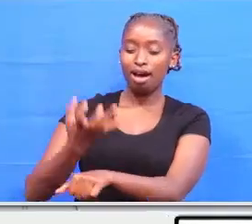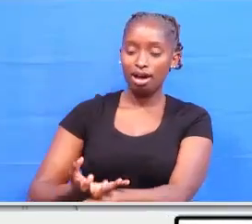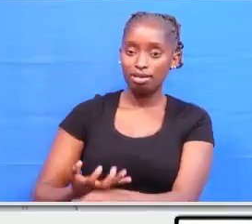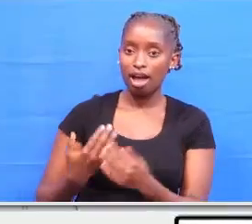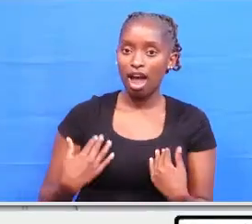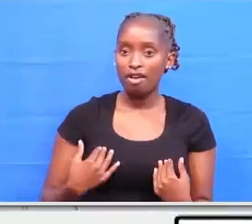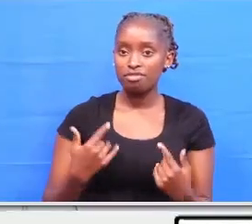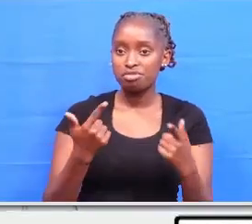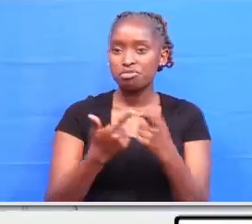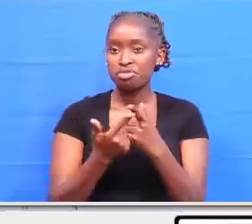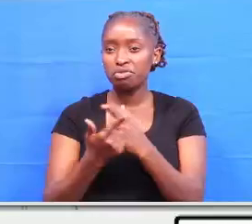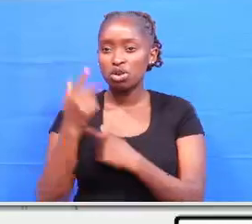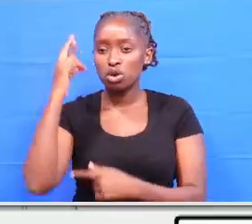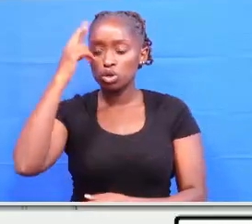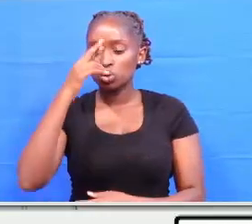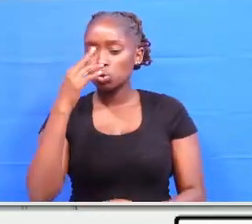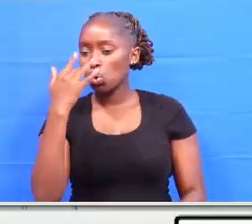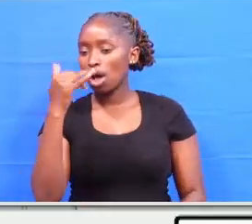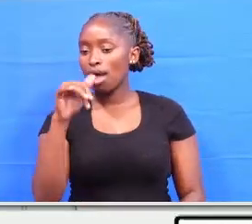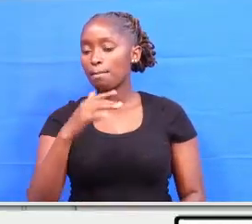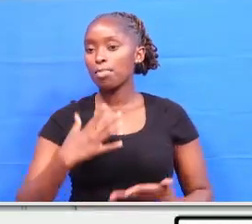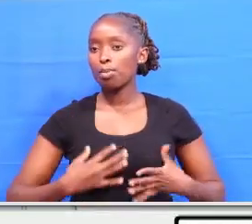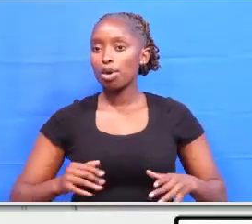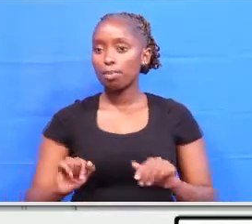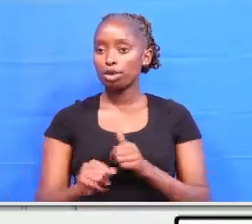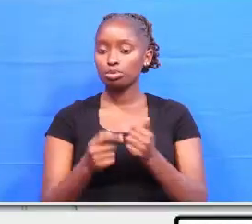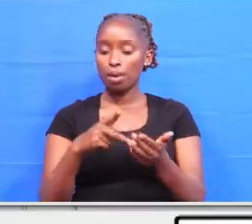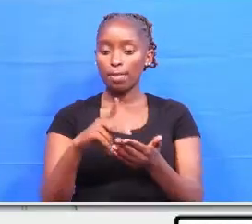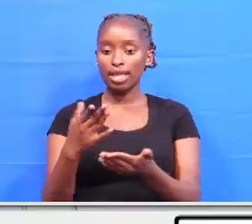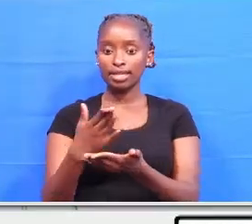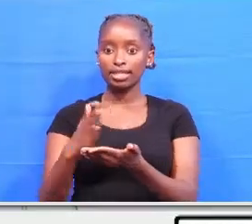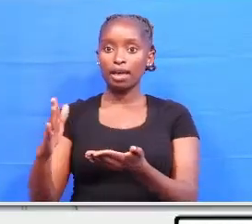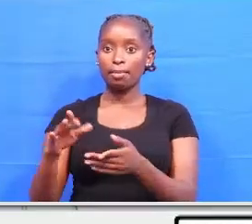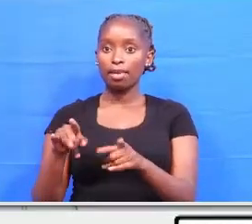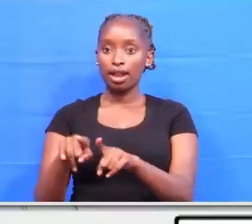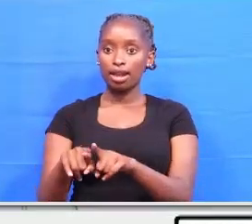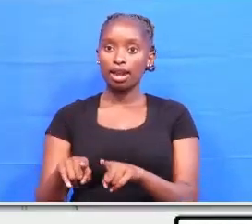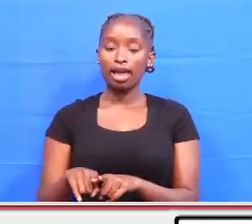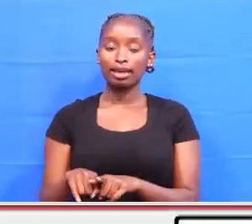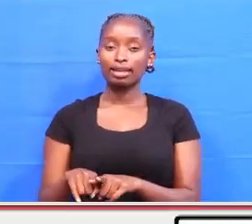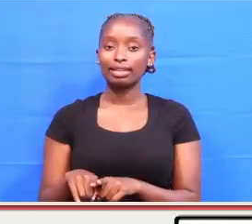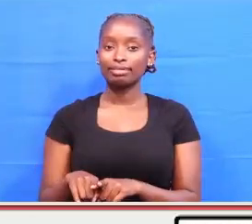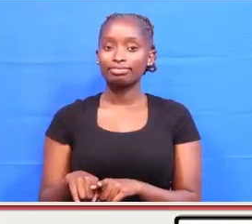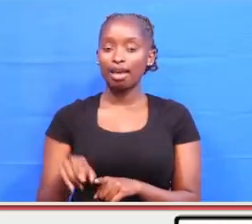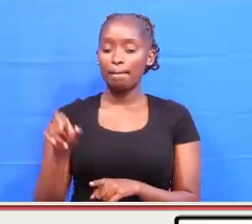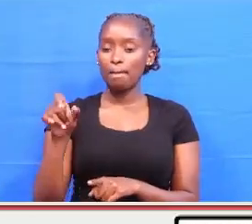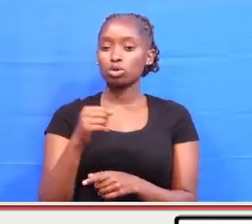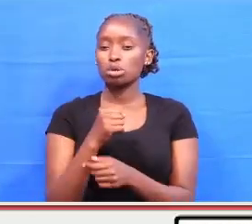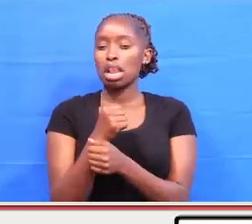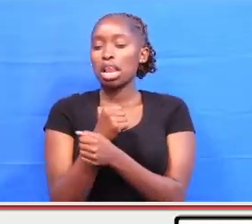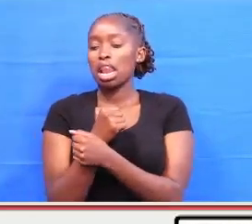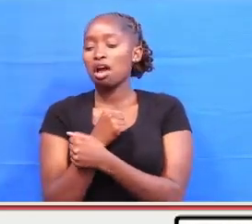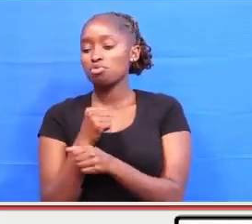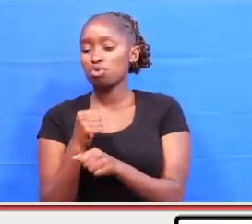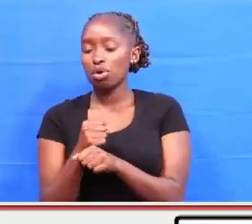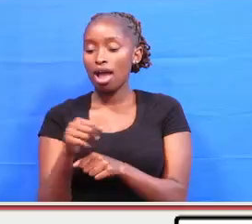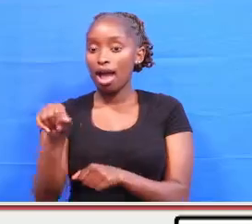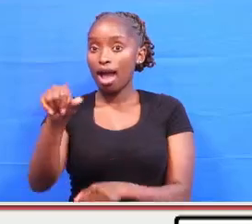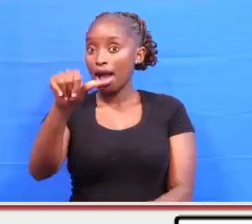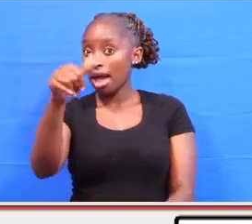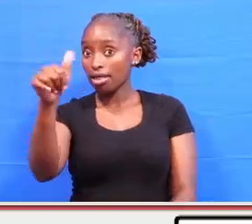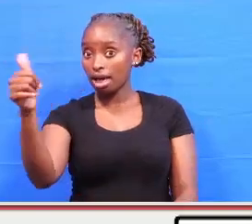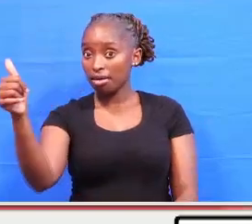pay. Mm-hmm. Some, it is like a hobby. Right. Others are really in a difficult